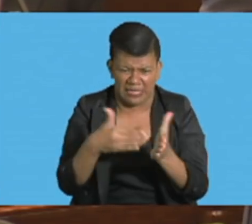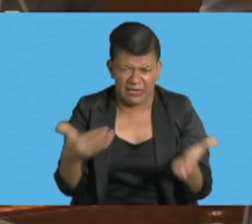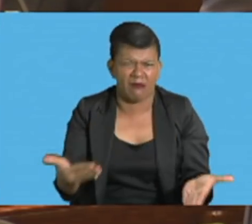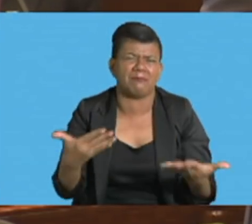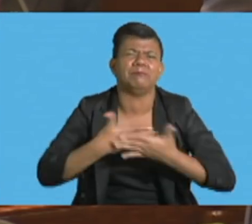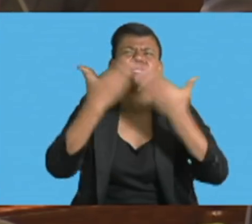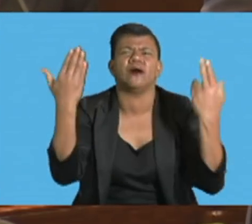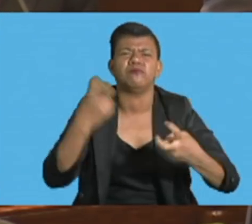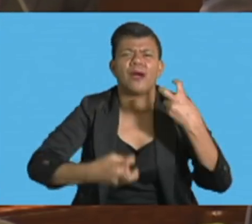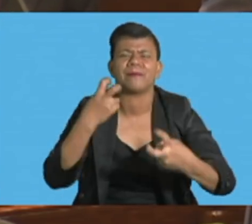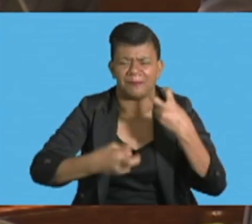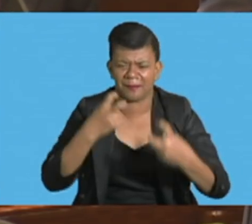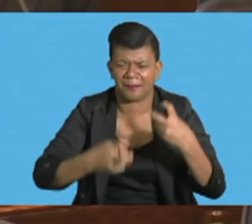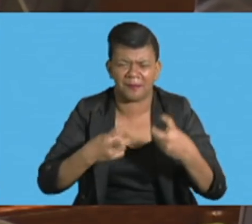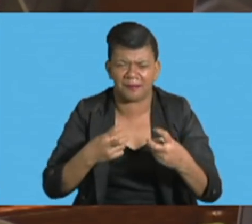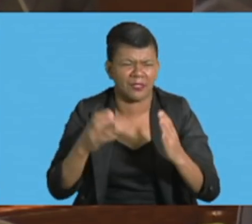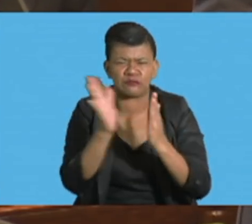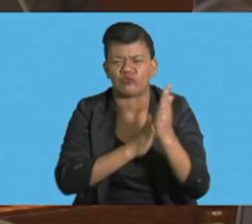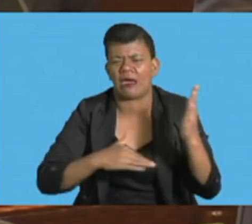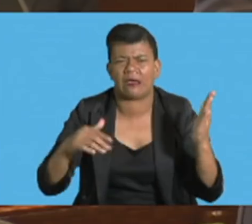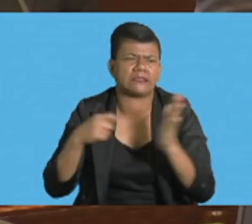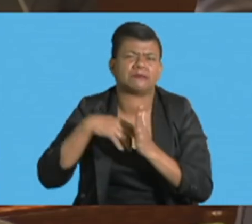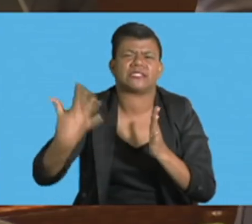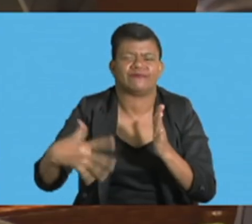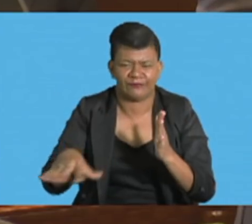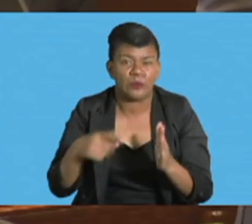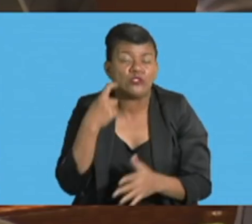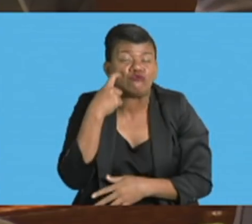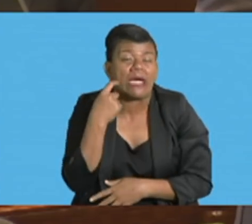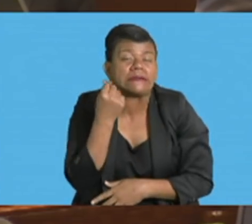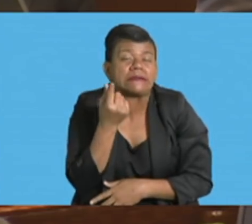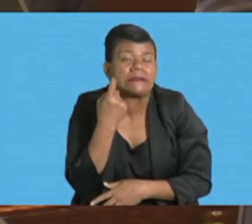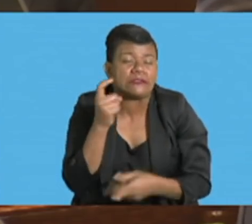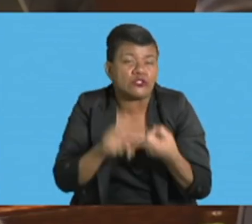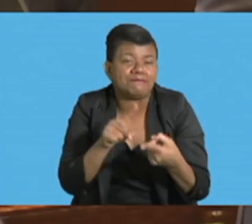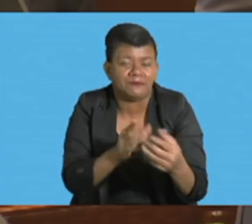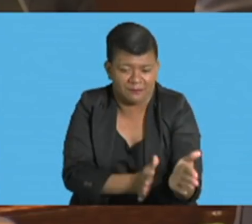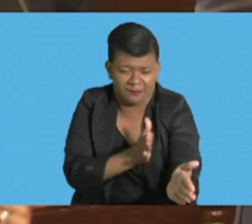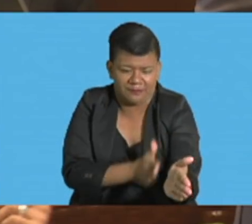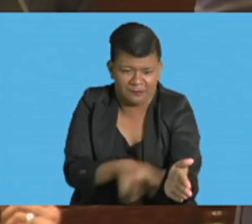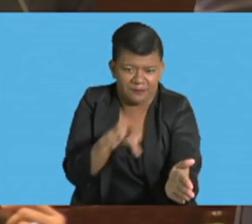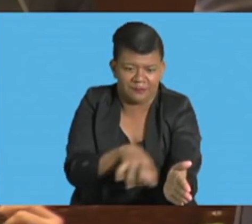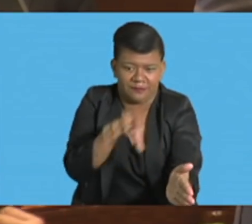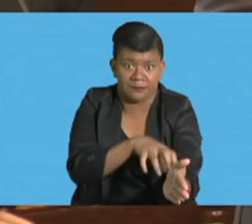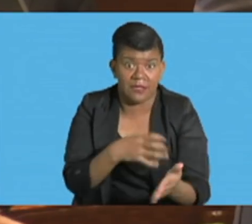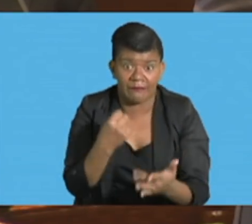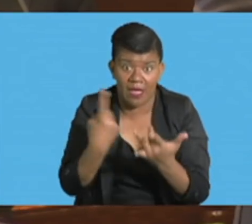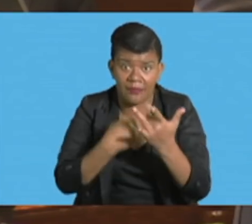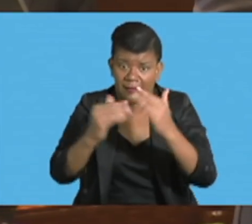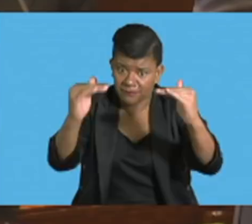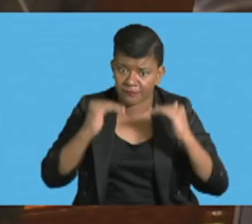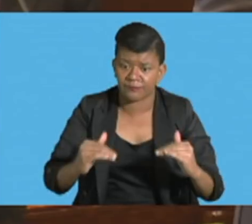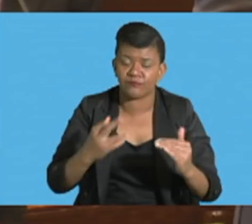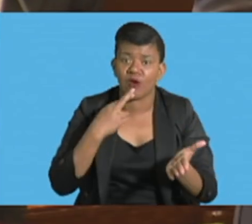There will be a report coming out, Honorable Speaker, on the STM project that brought